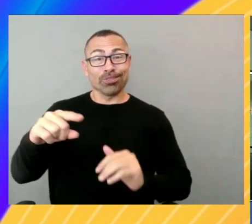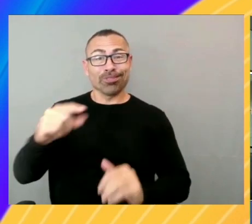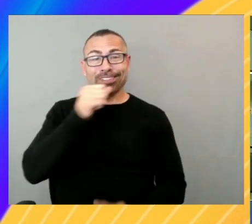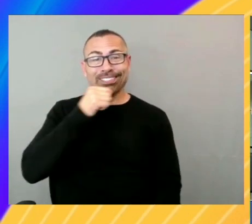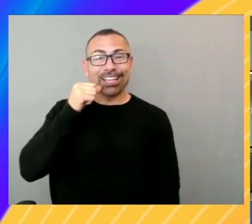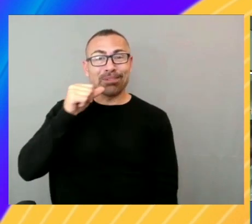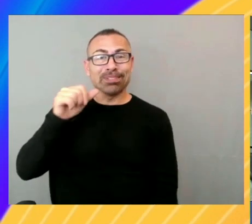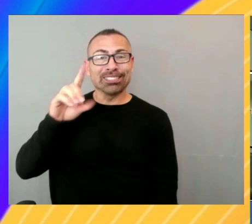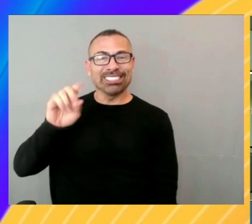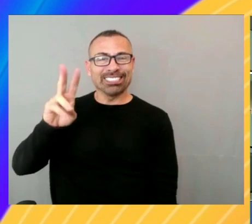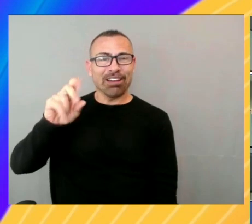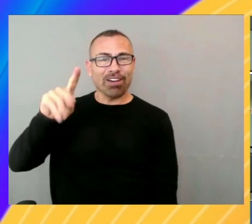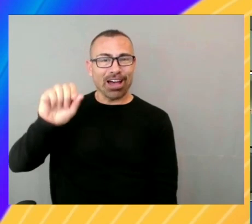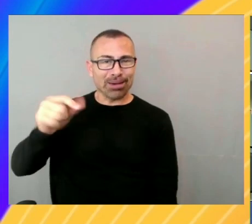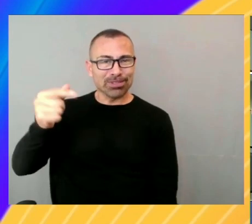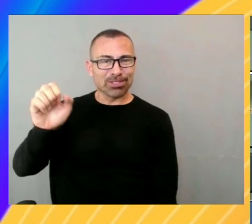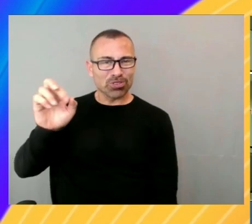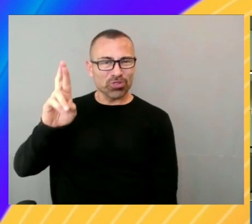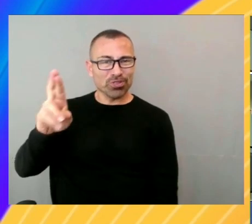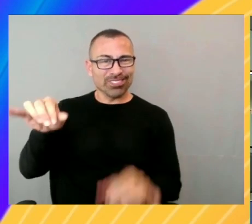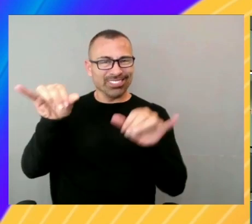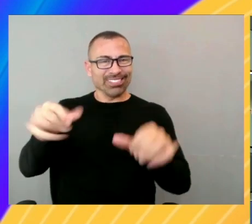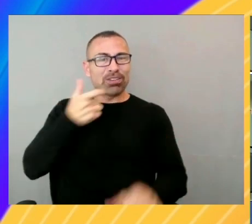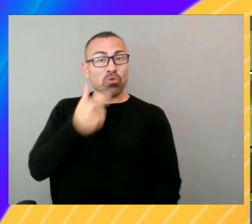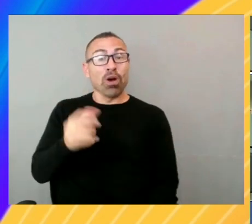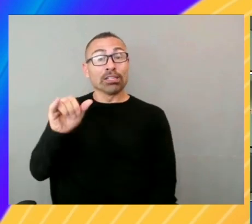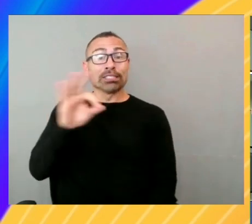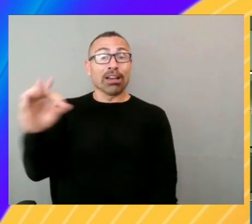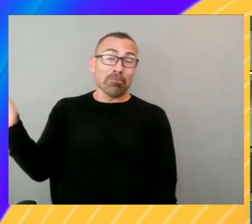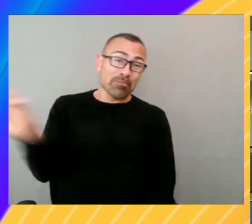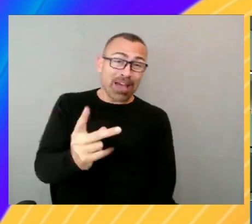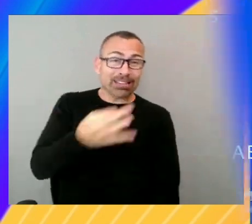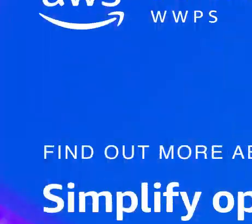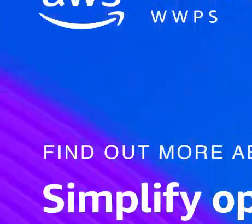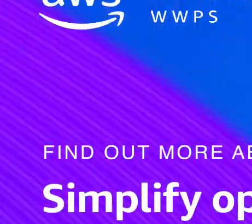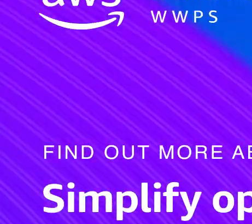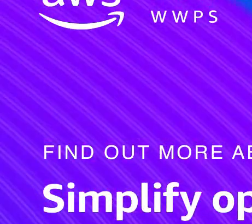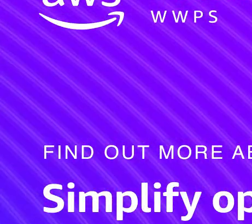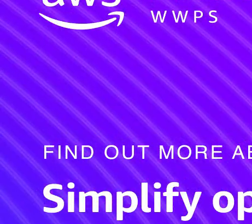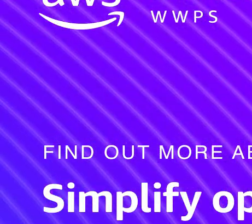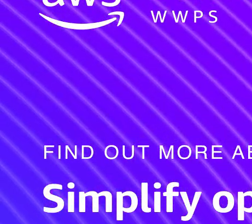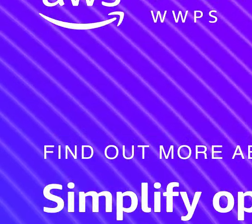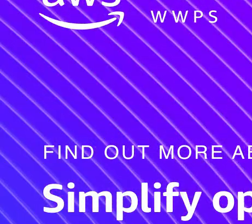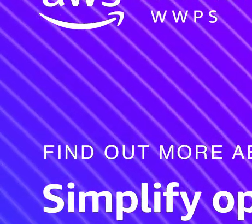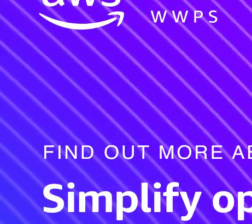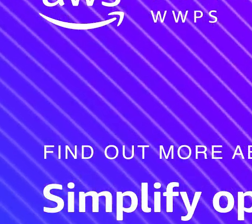tuned. Jeff will be back. I'm heading out of here. Everyone have a wonderful time.